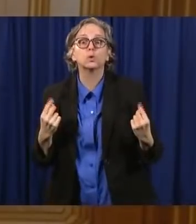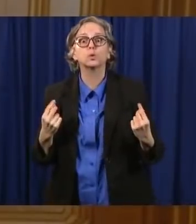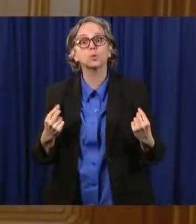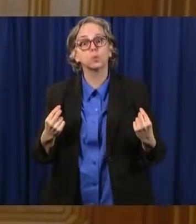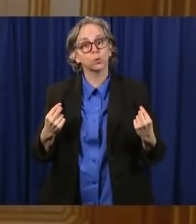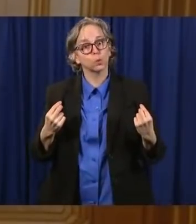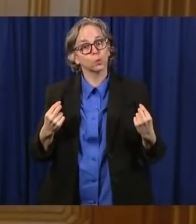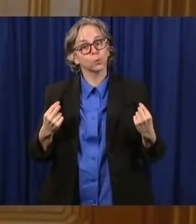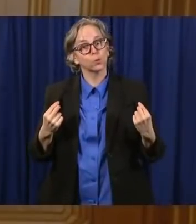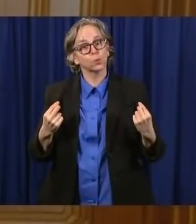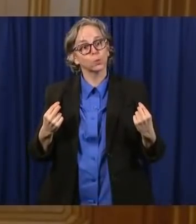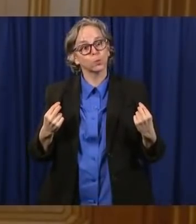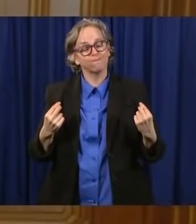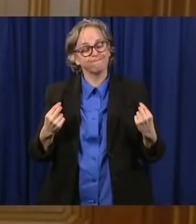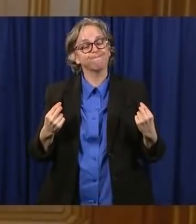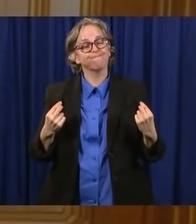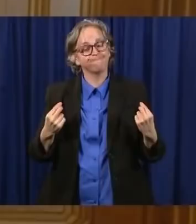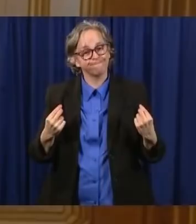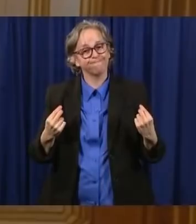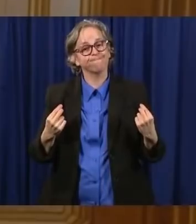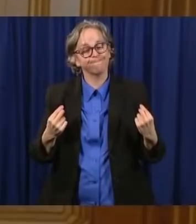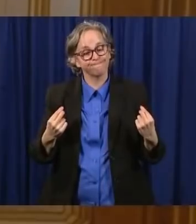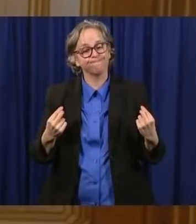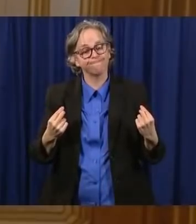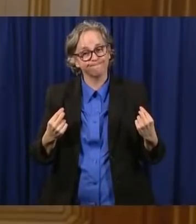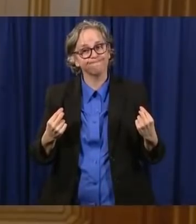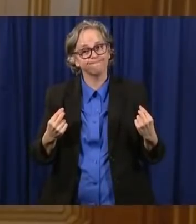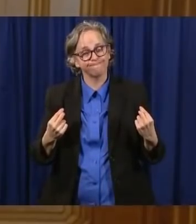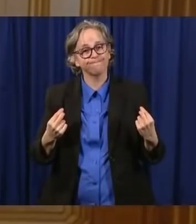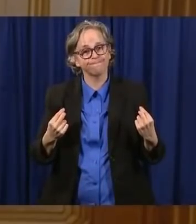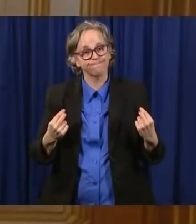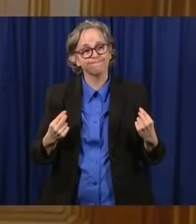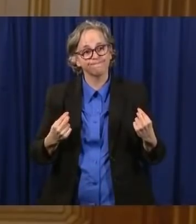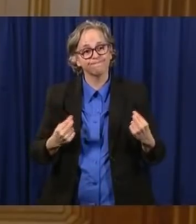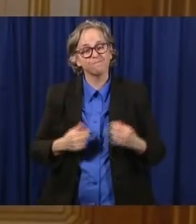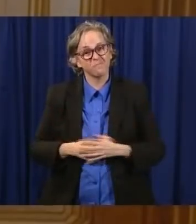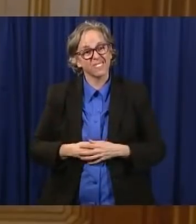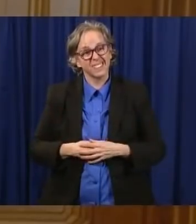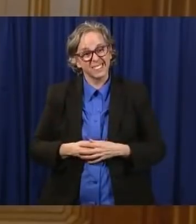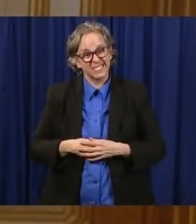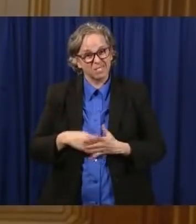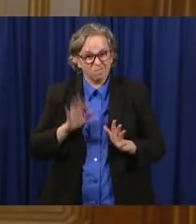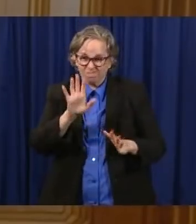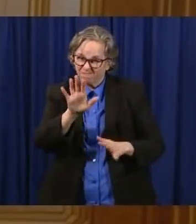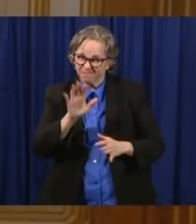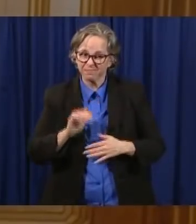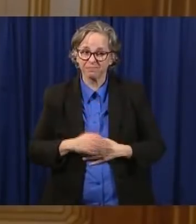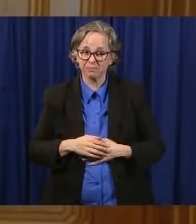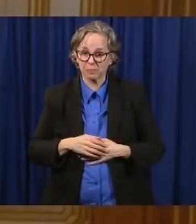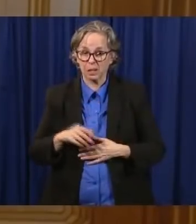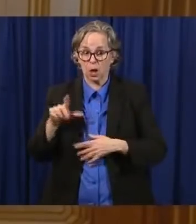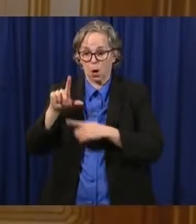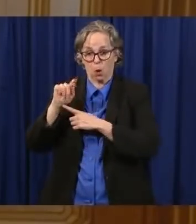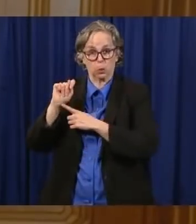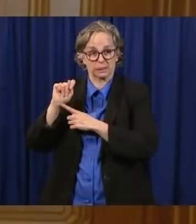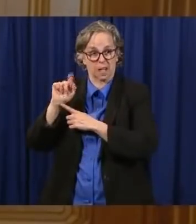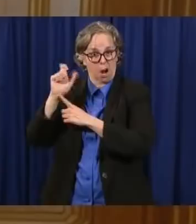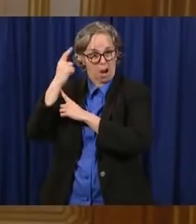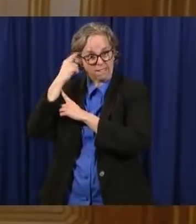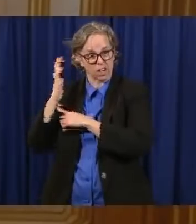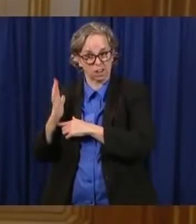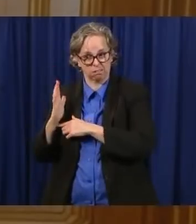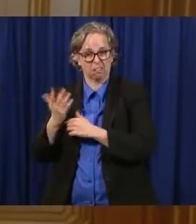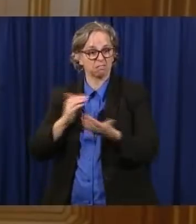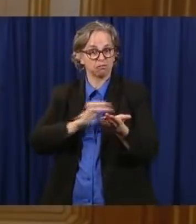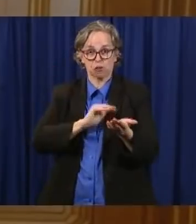Let me just tell you that Lieutenant Governor, Dr. Acton, and